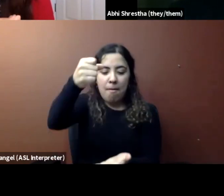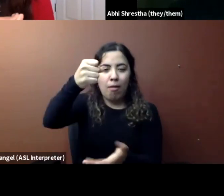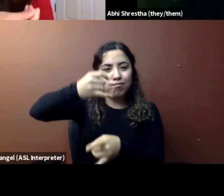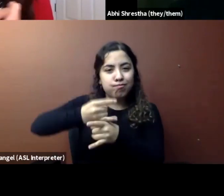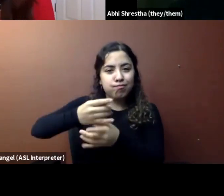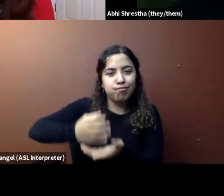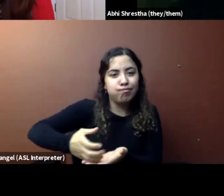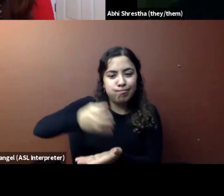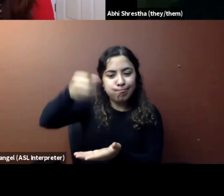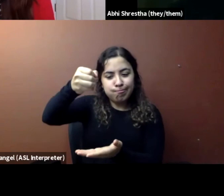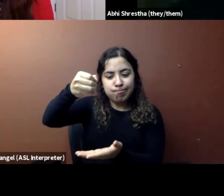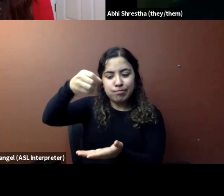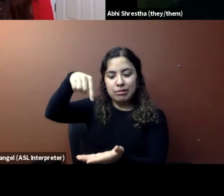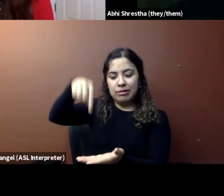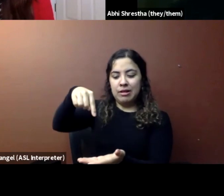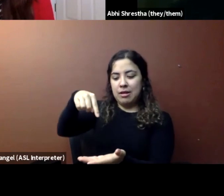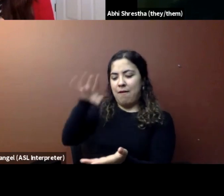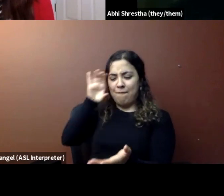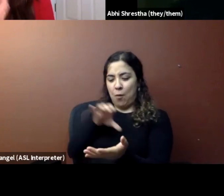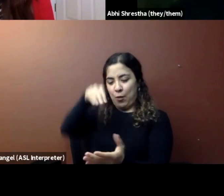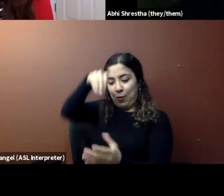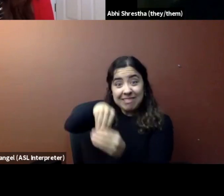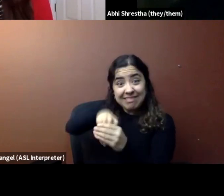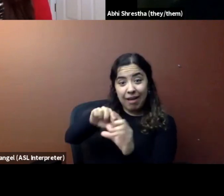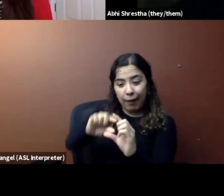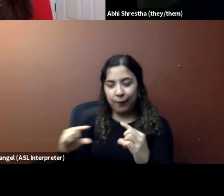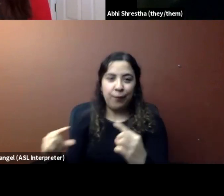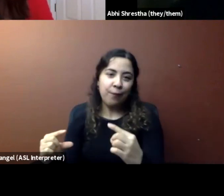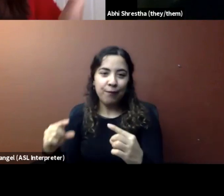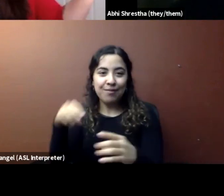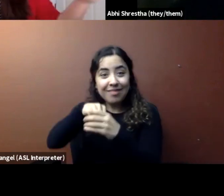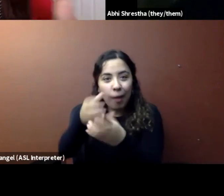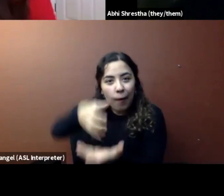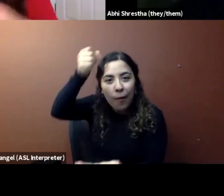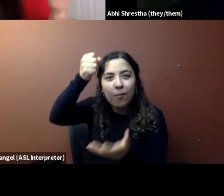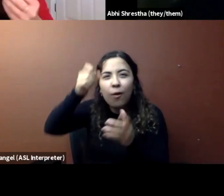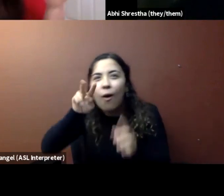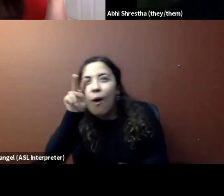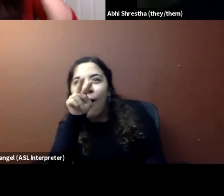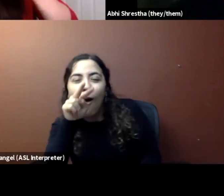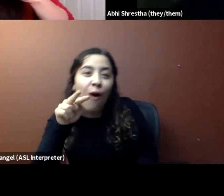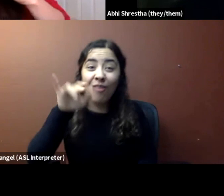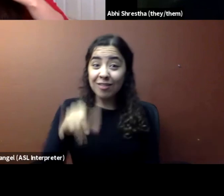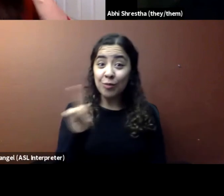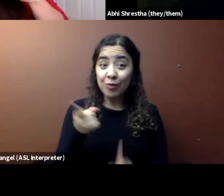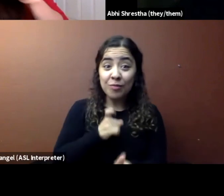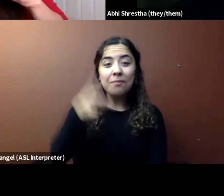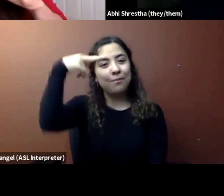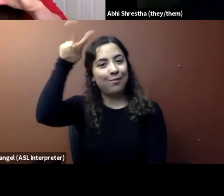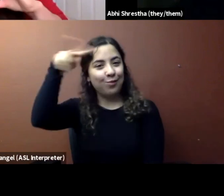that in a documentary on it took place in Mexico. So I'm always taking from different places and putting